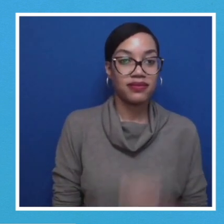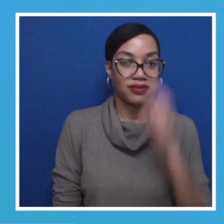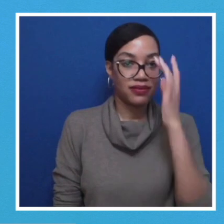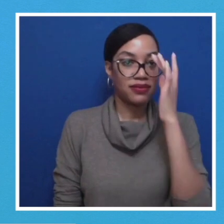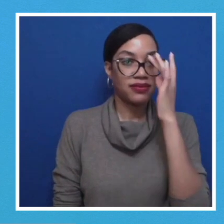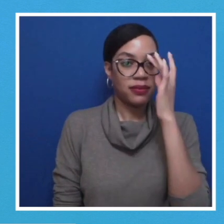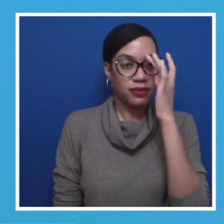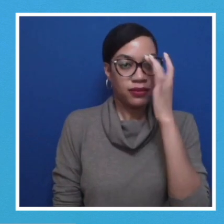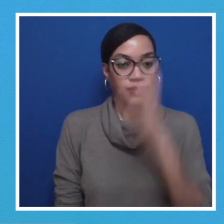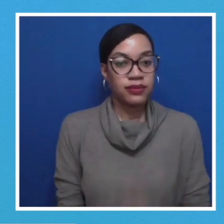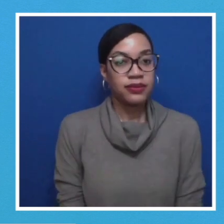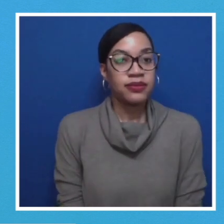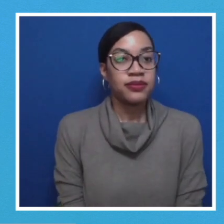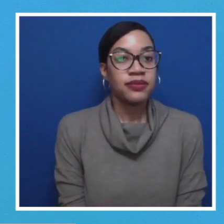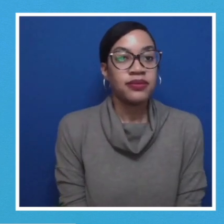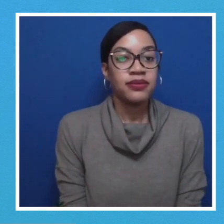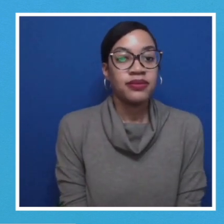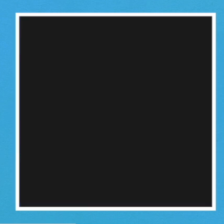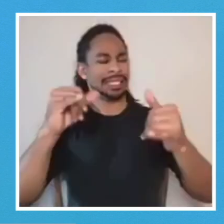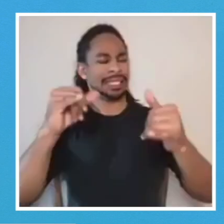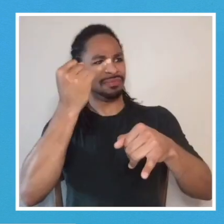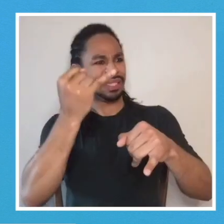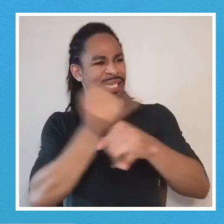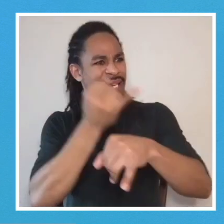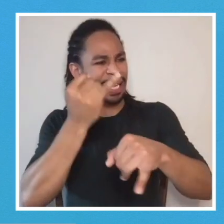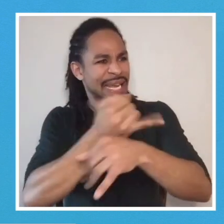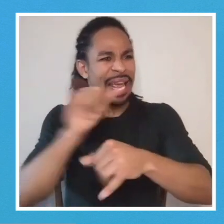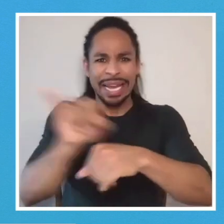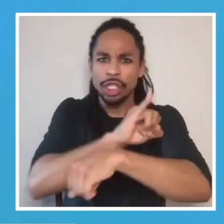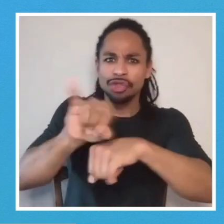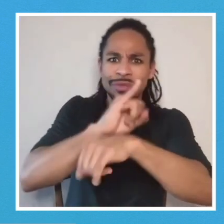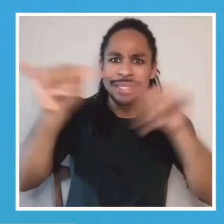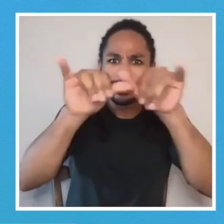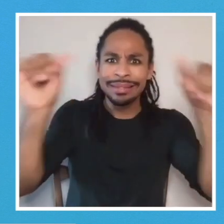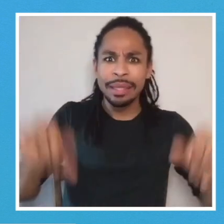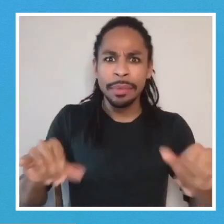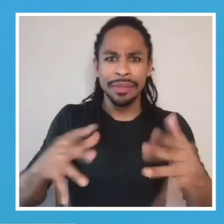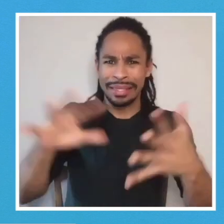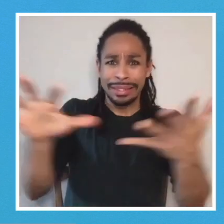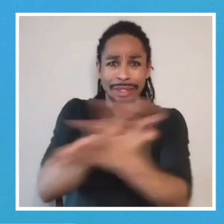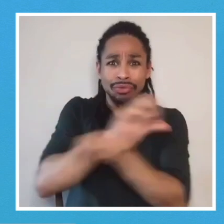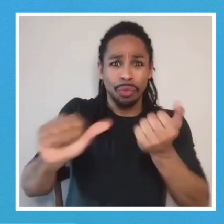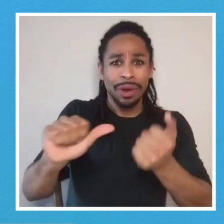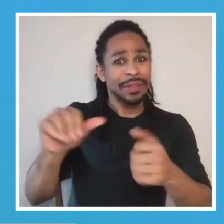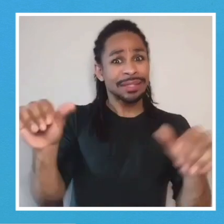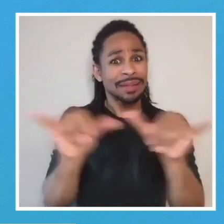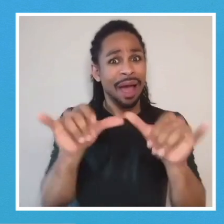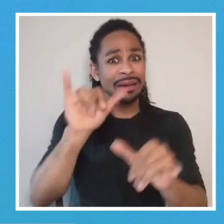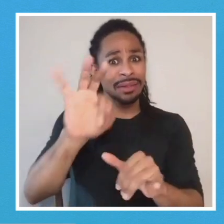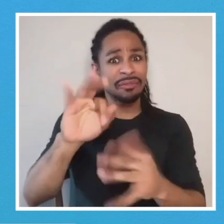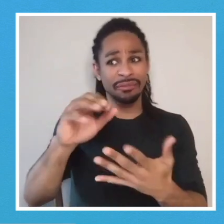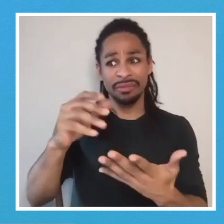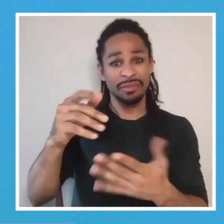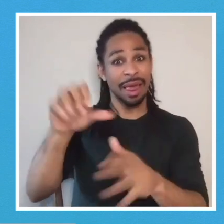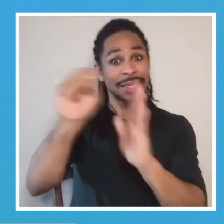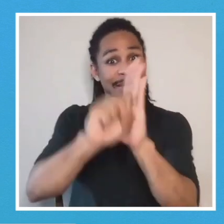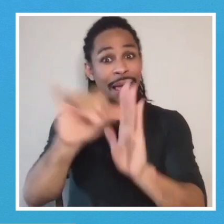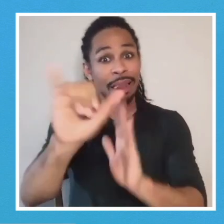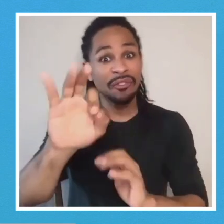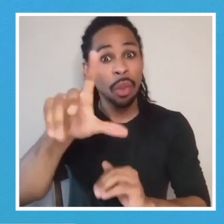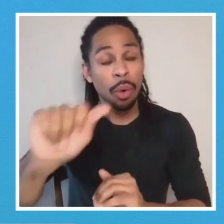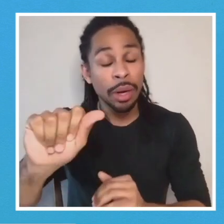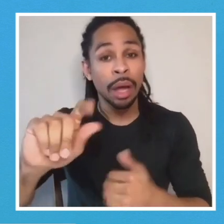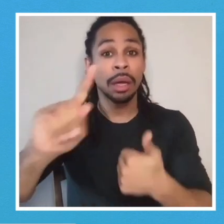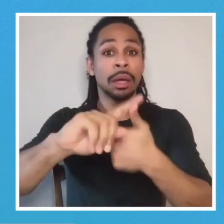entire state of Florida, as big as in destroying England and Wales combined. We're talking about refineries, upgraders, making it hard